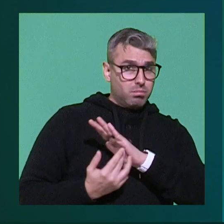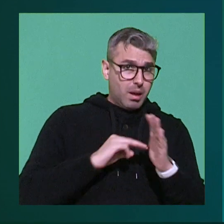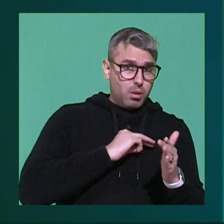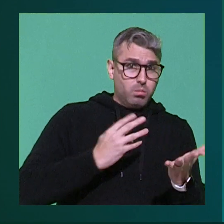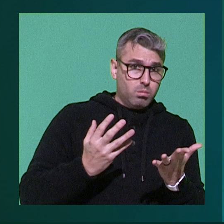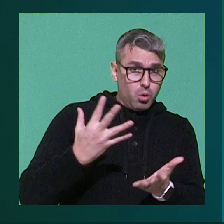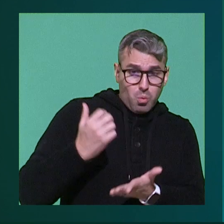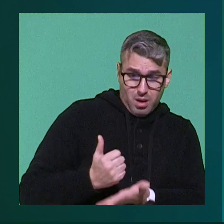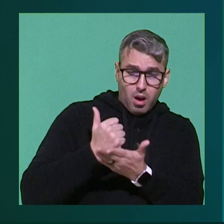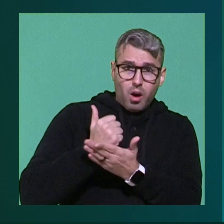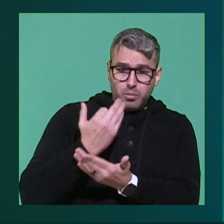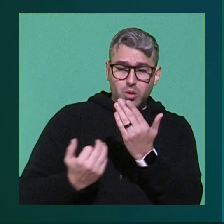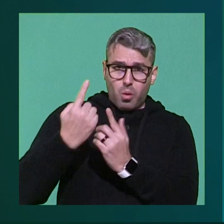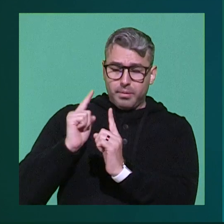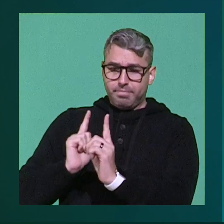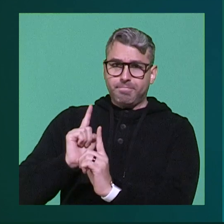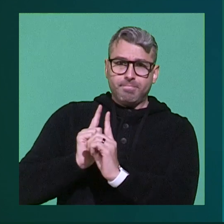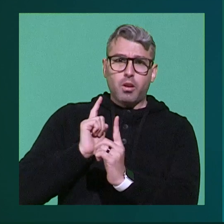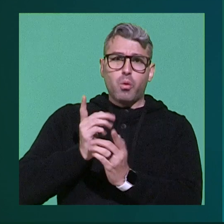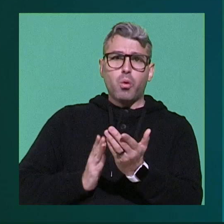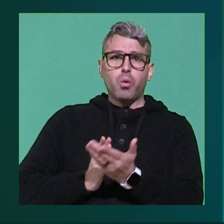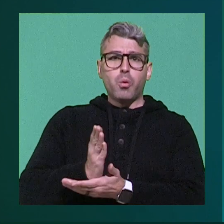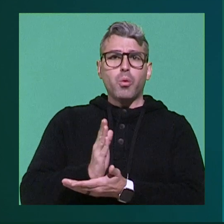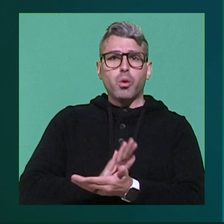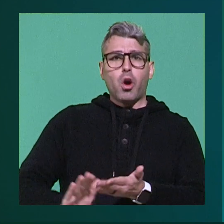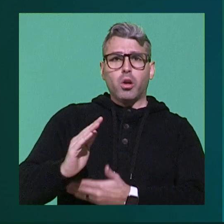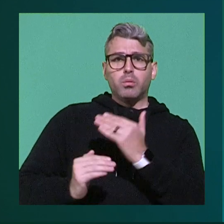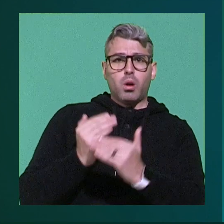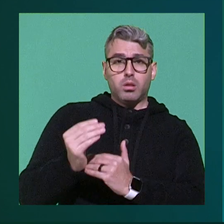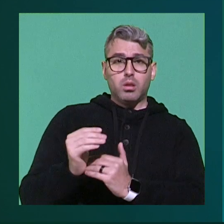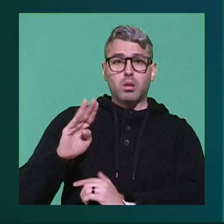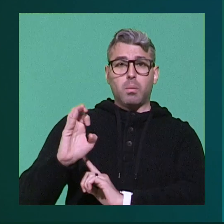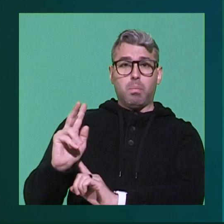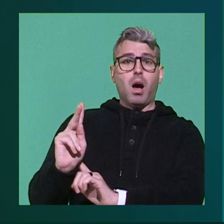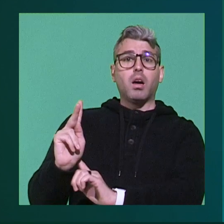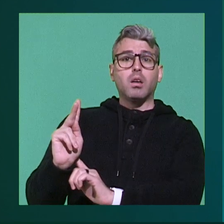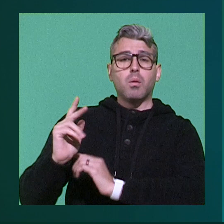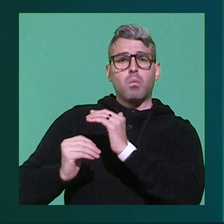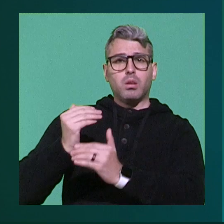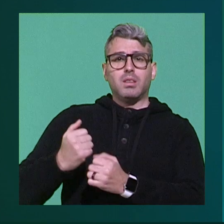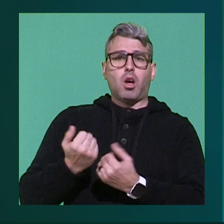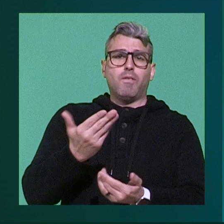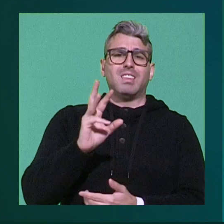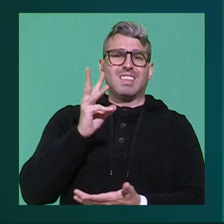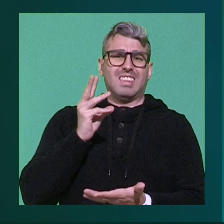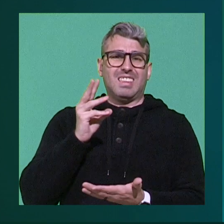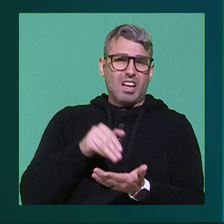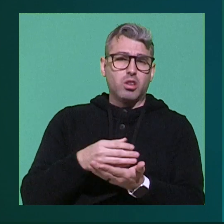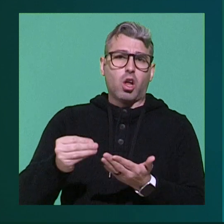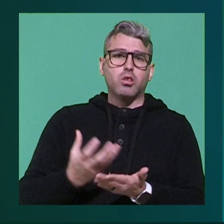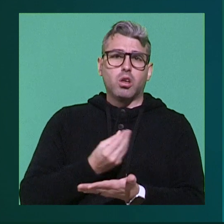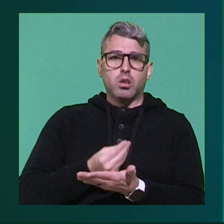help you through the high school to college process? The Buck Fellows Program offers a $6,000 scholarship and mentorship